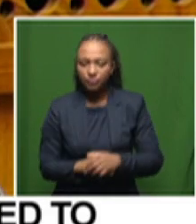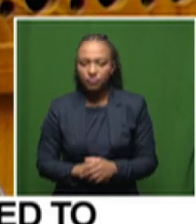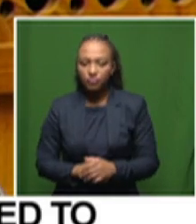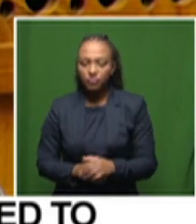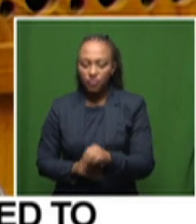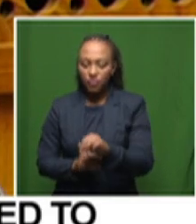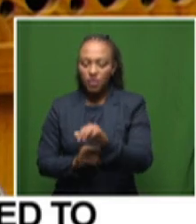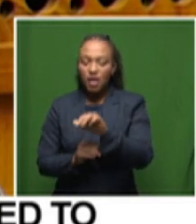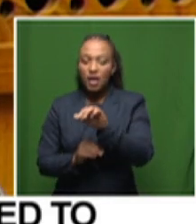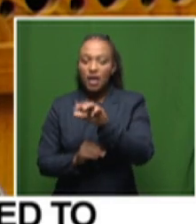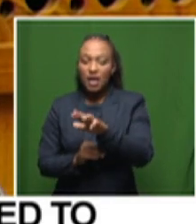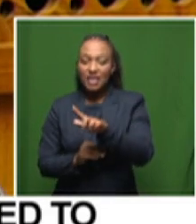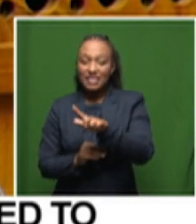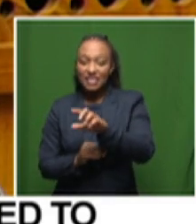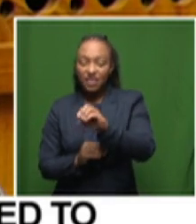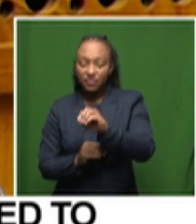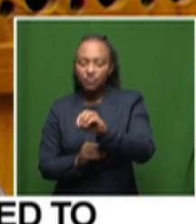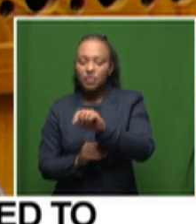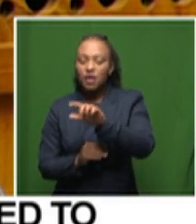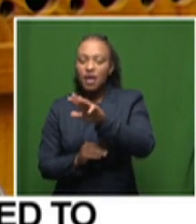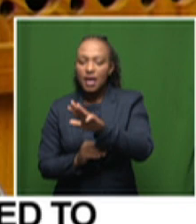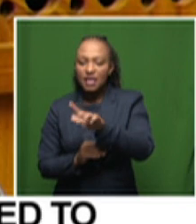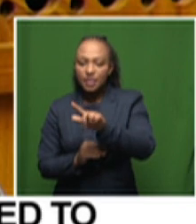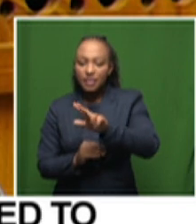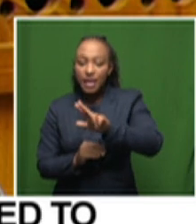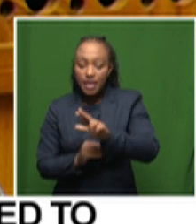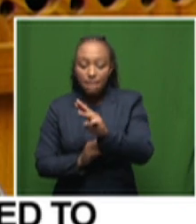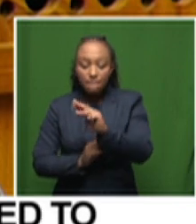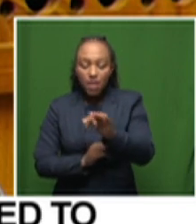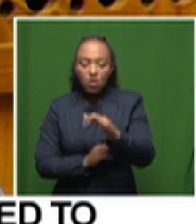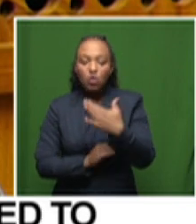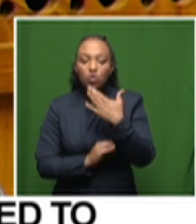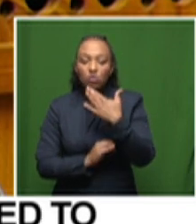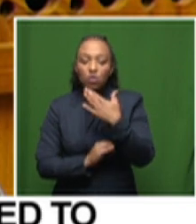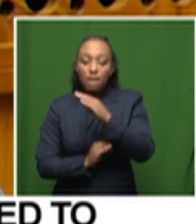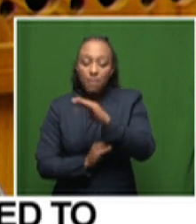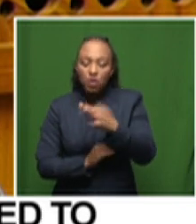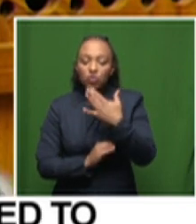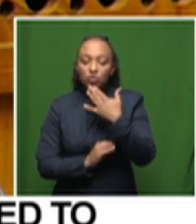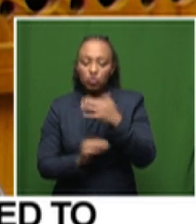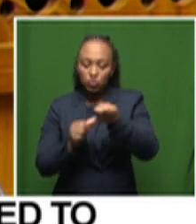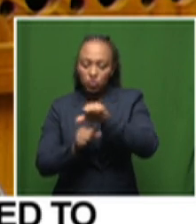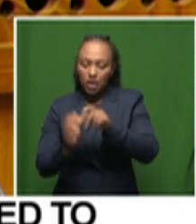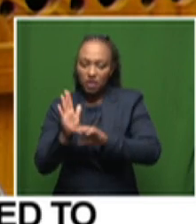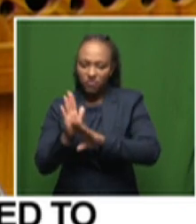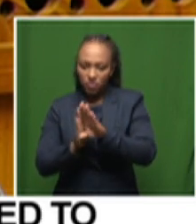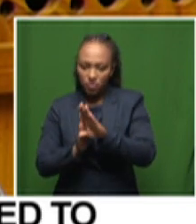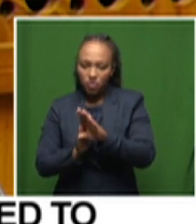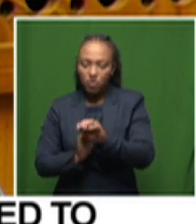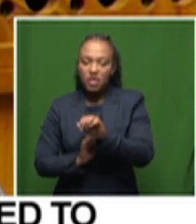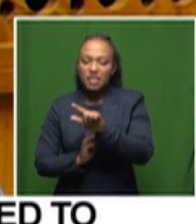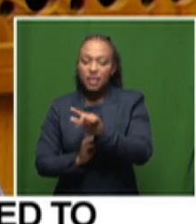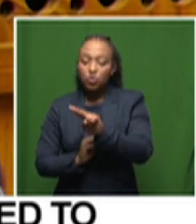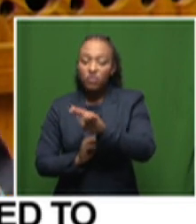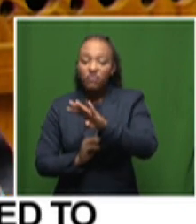978 billion to social development, and 724 billion to